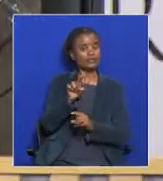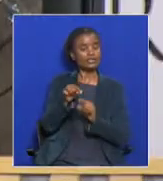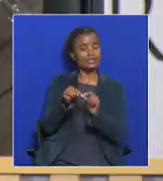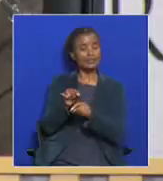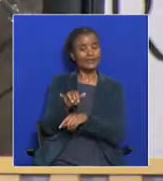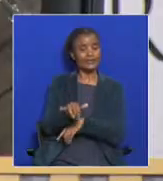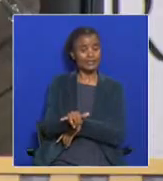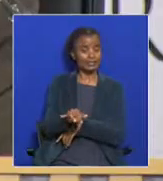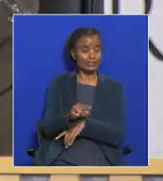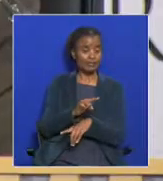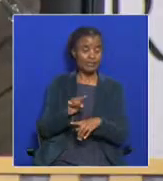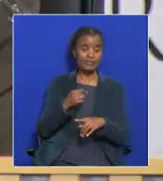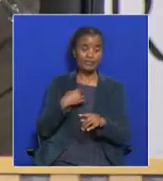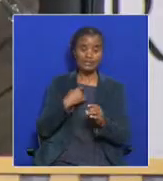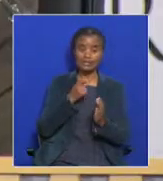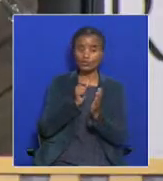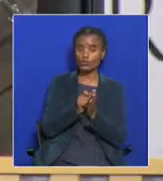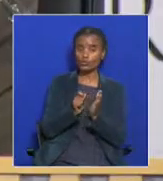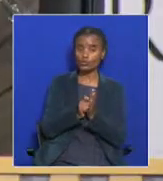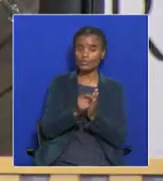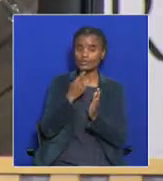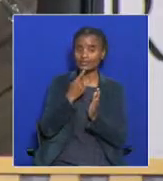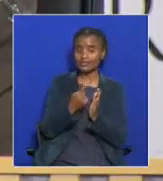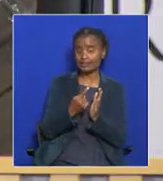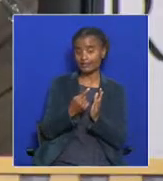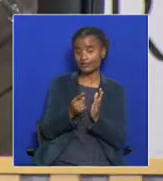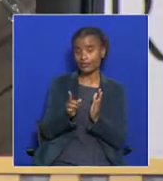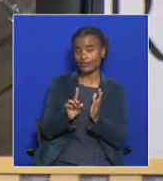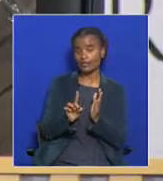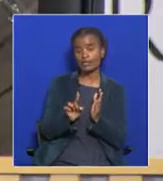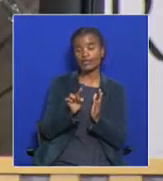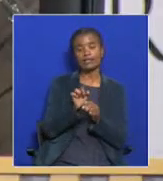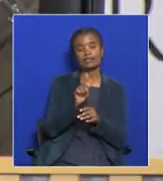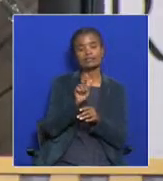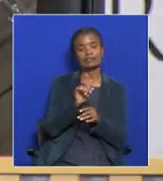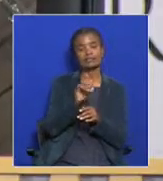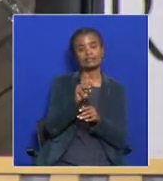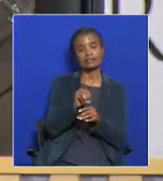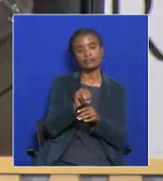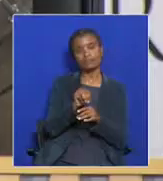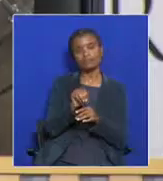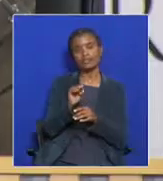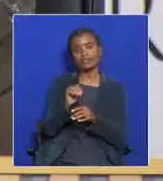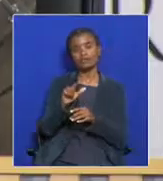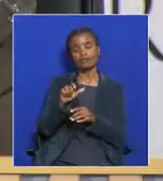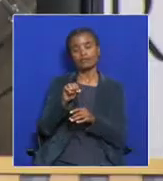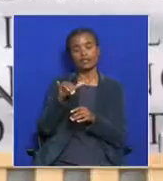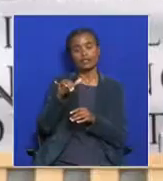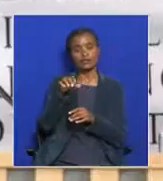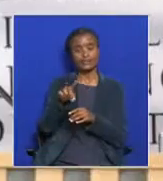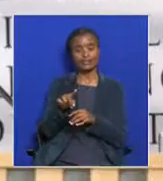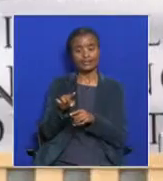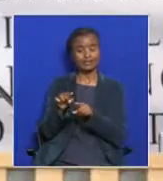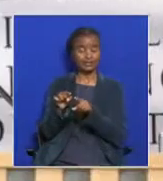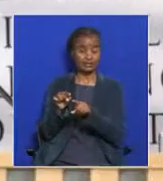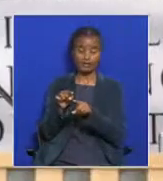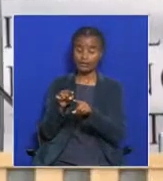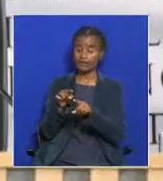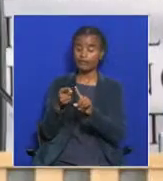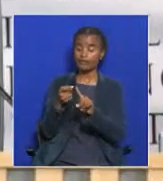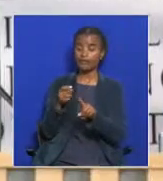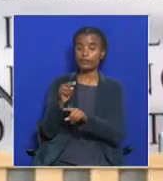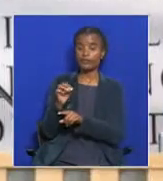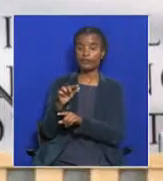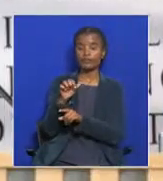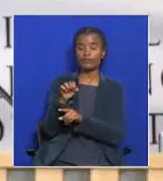that the representative Tim Flaude, sorry for mentioning his name, from Mega Freight was here, this was the unpack that was done.